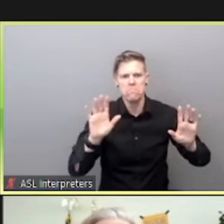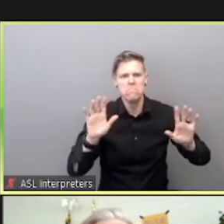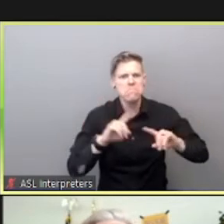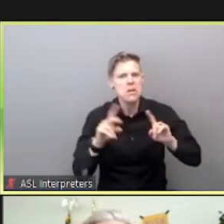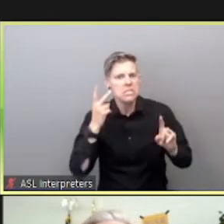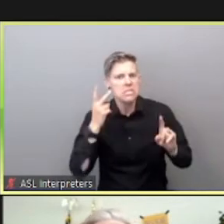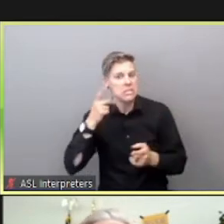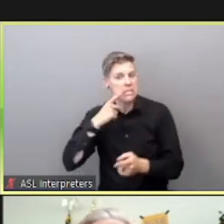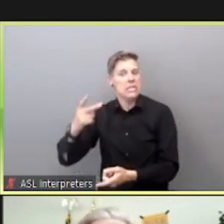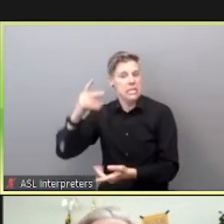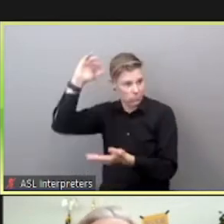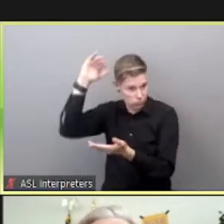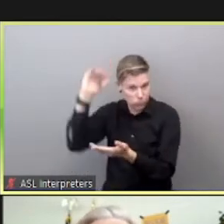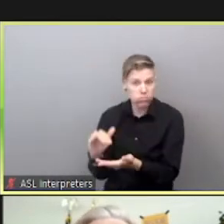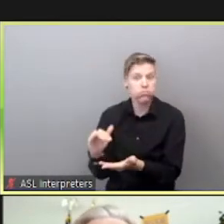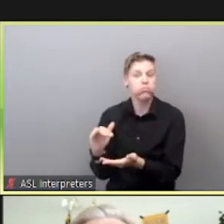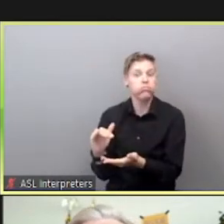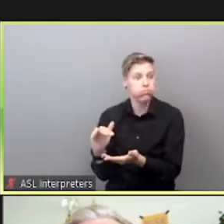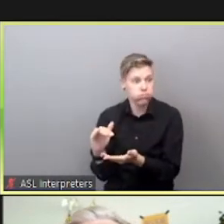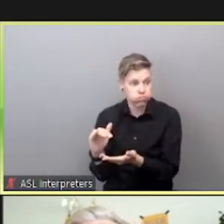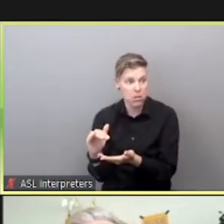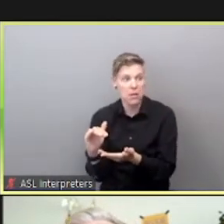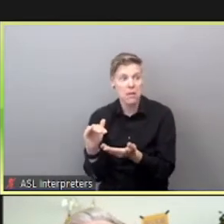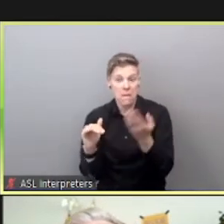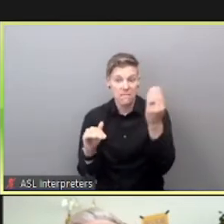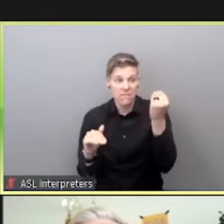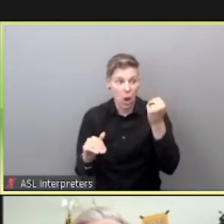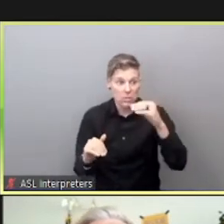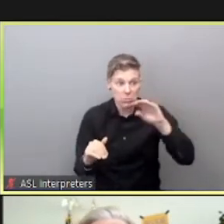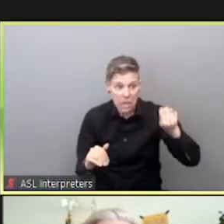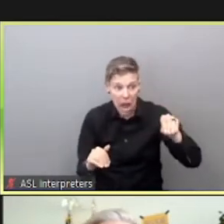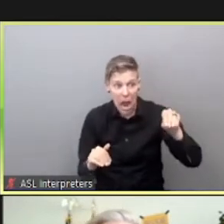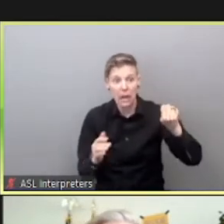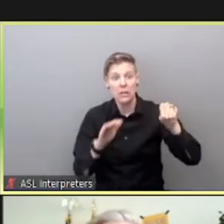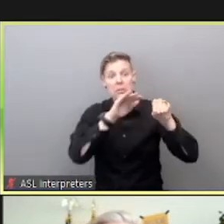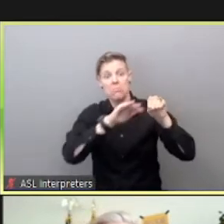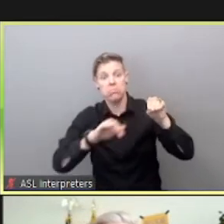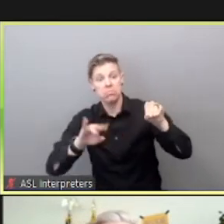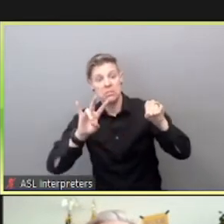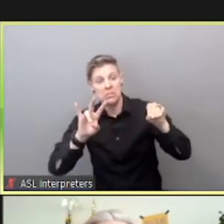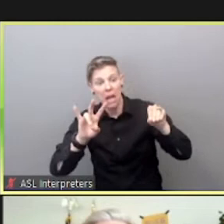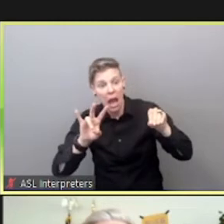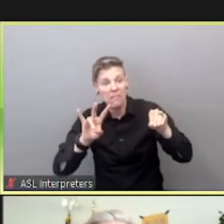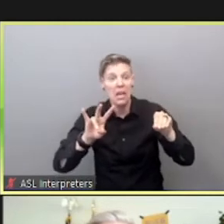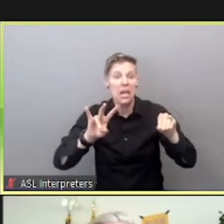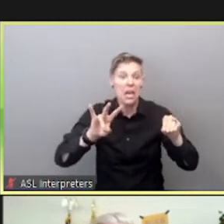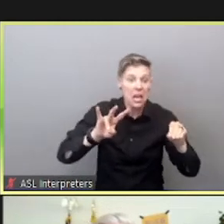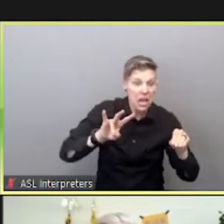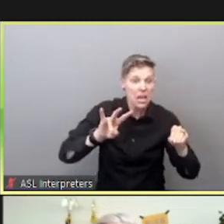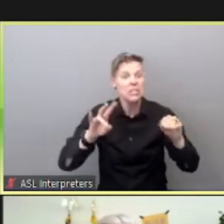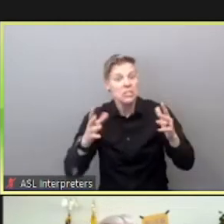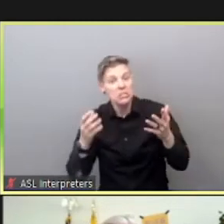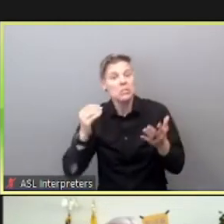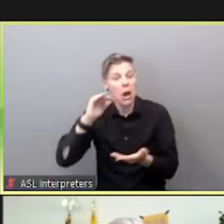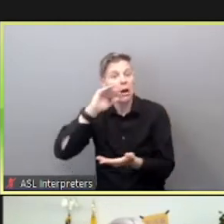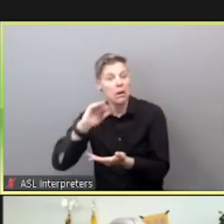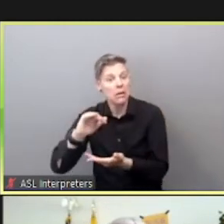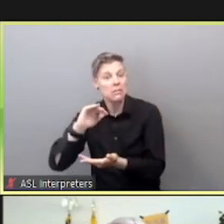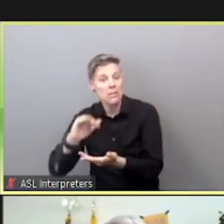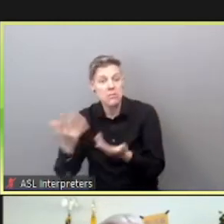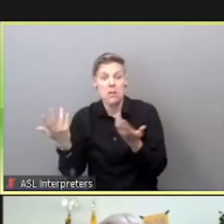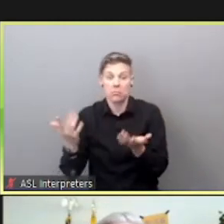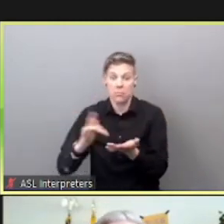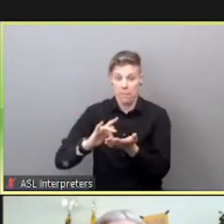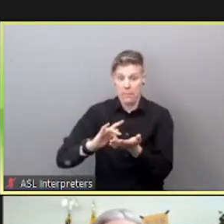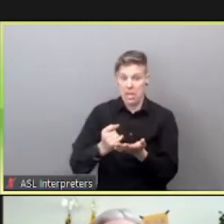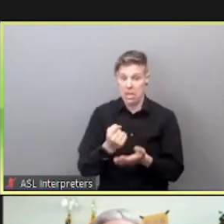7%, but still good, and it's a pill. So this could be something that many of us could just have immediate access